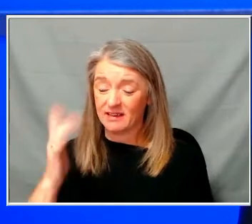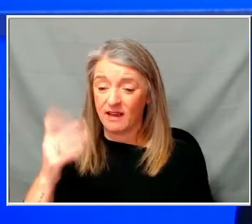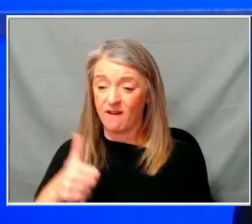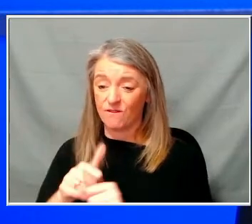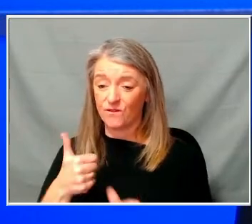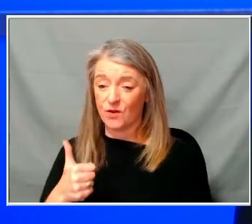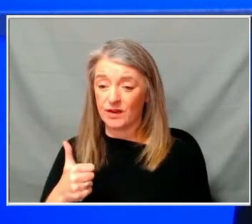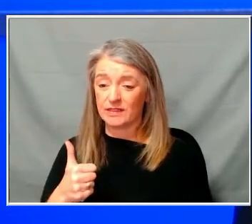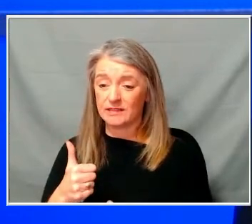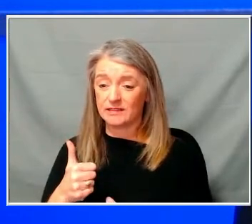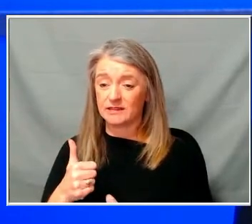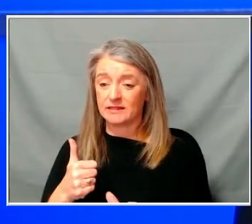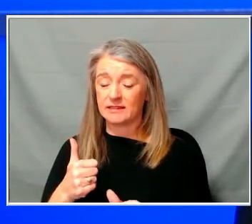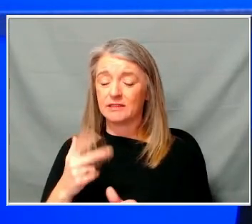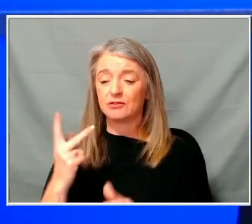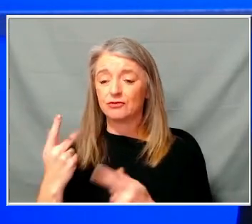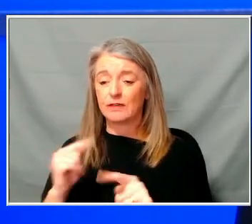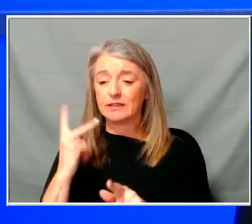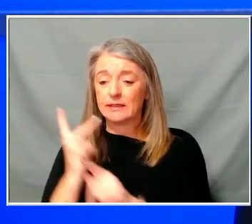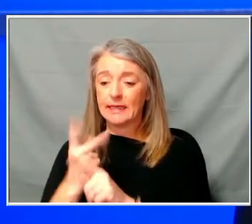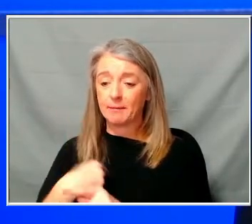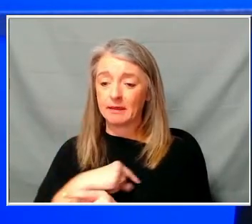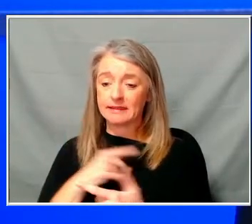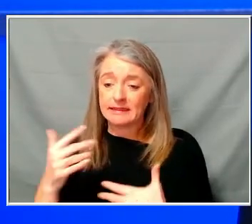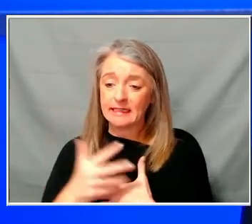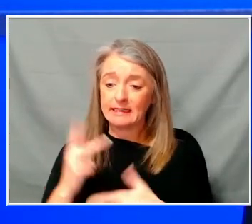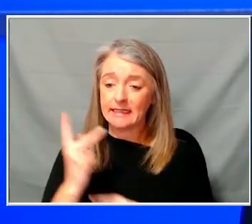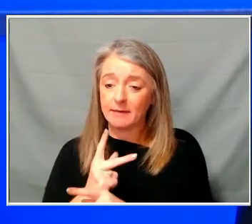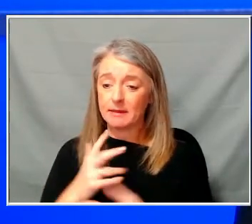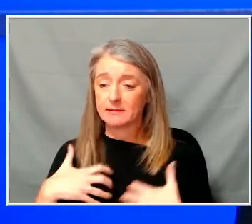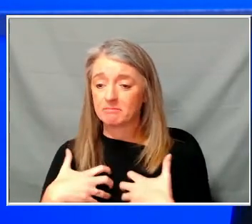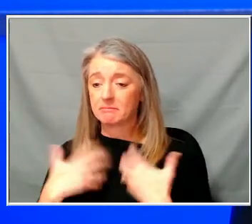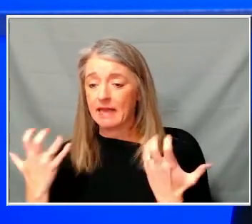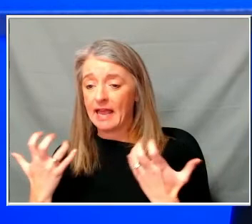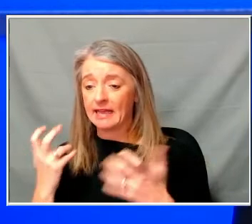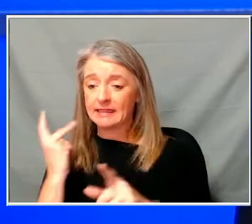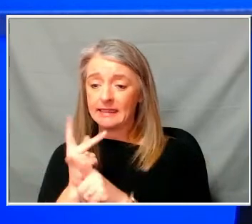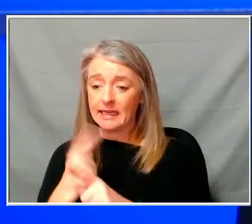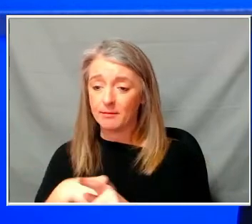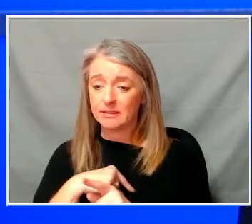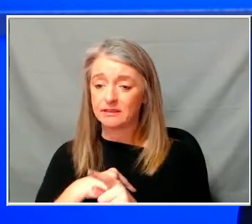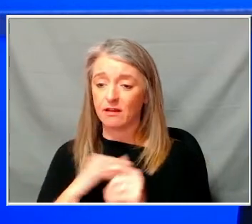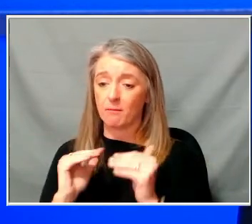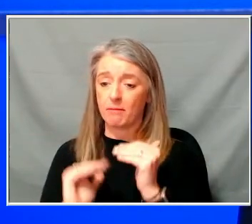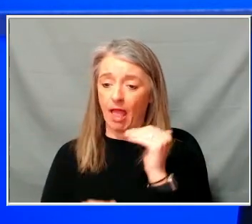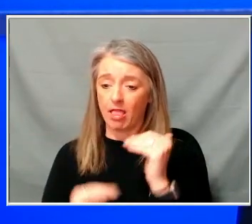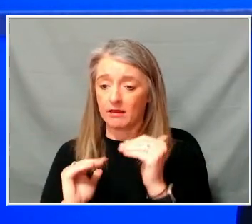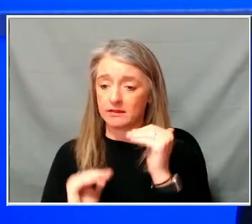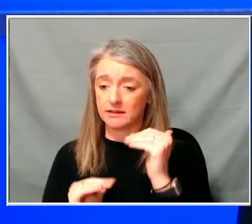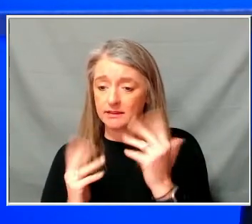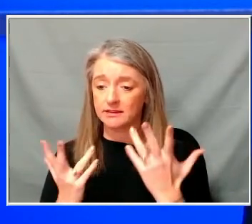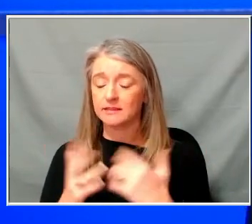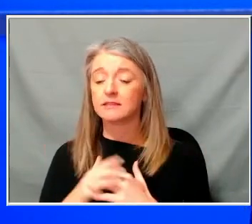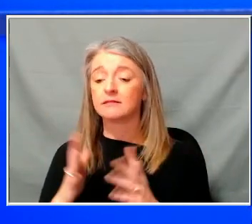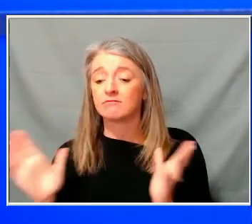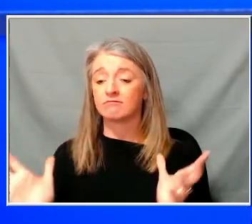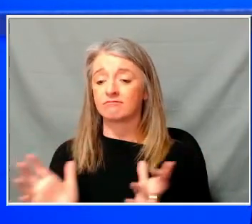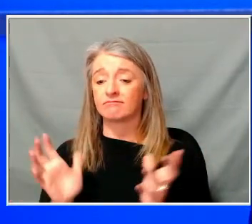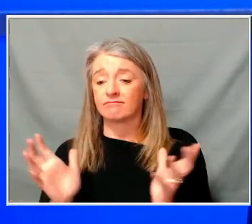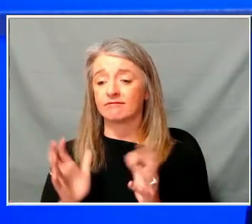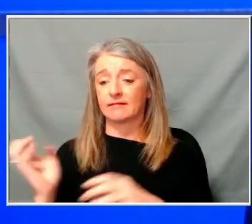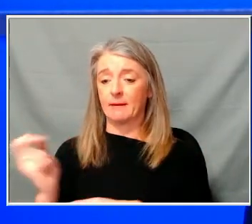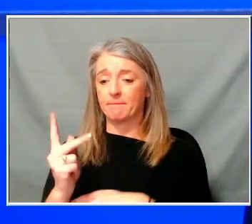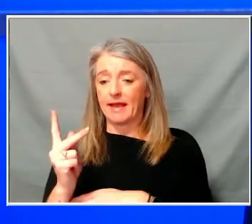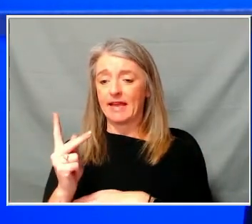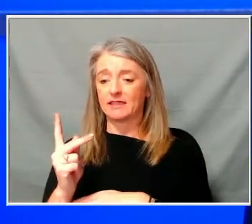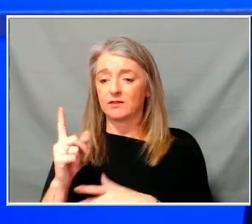clickbait, it tries to keep us scared, tries to keep us mad, tries to keep us off balance. So what I encourage is just always get back to what can